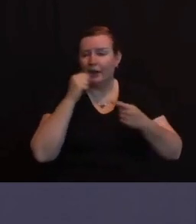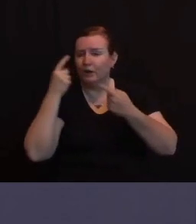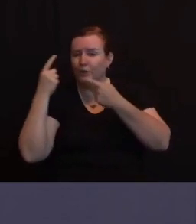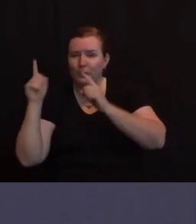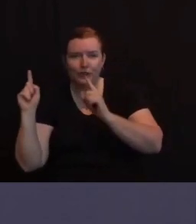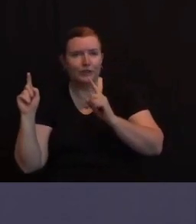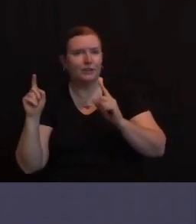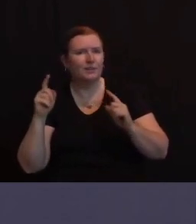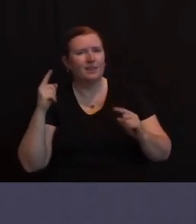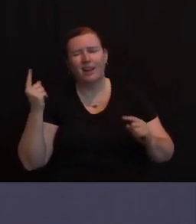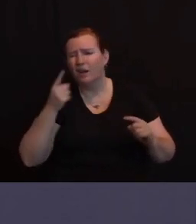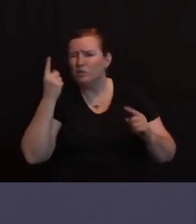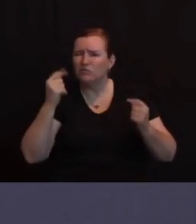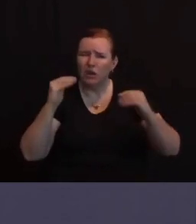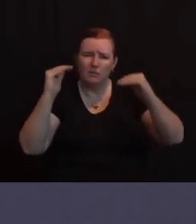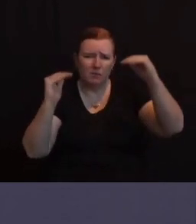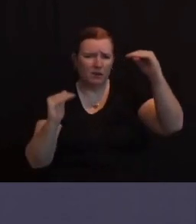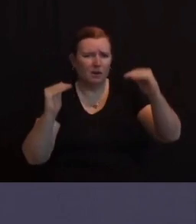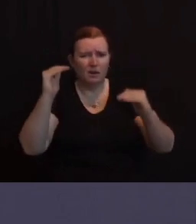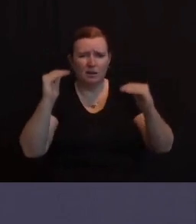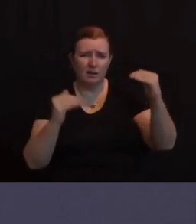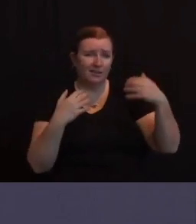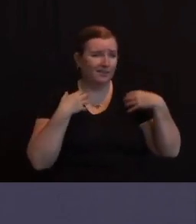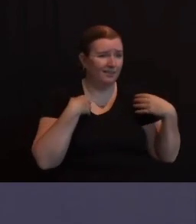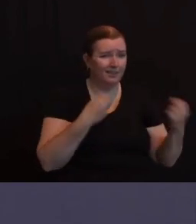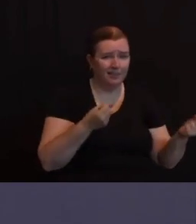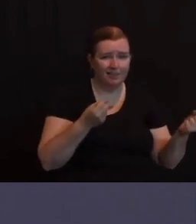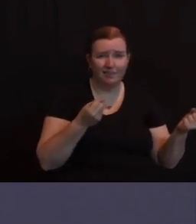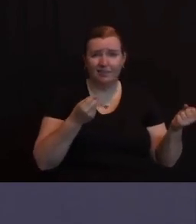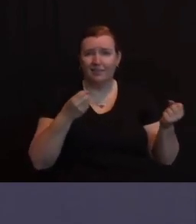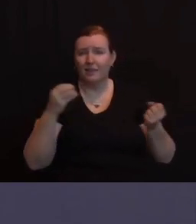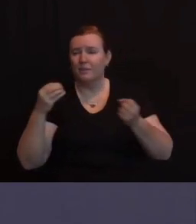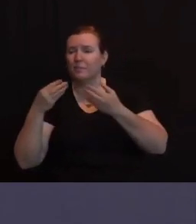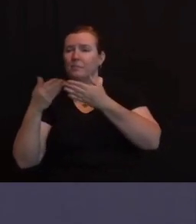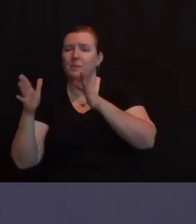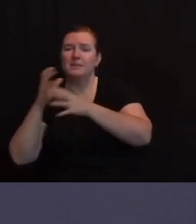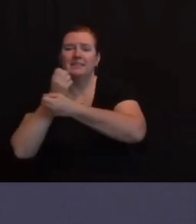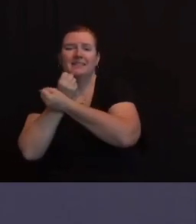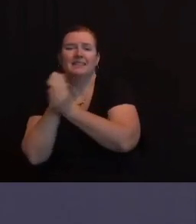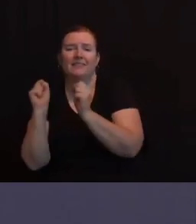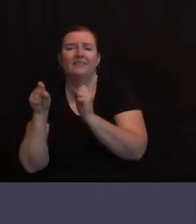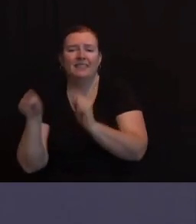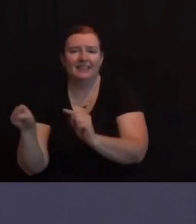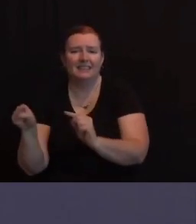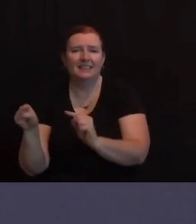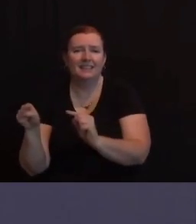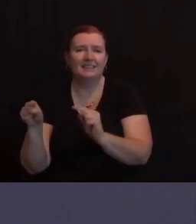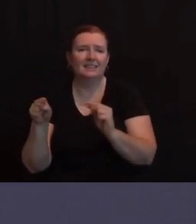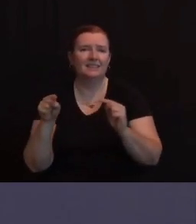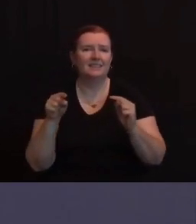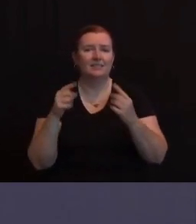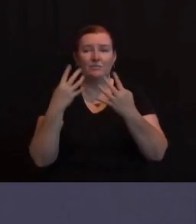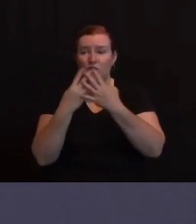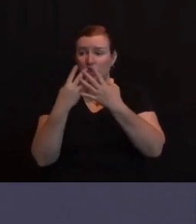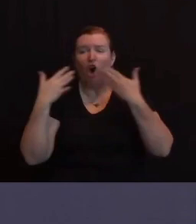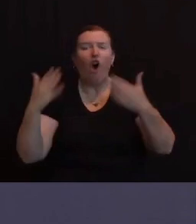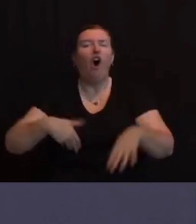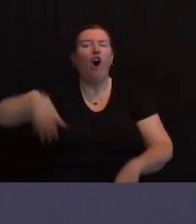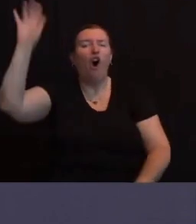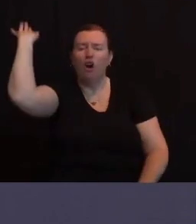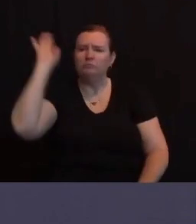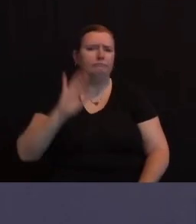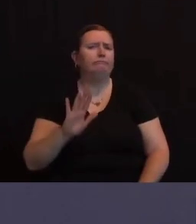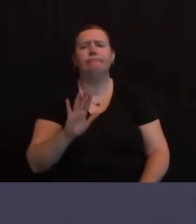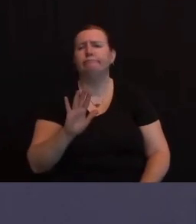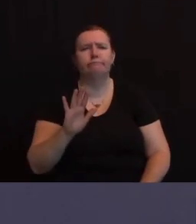issues. Pat, on the one hand, we've spoke to some specific issues here a month or so ago that involve the state police,